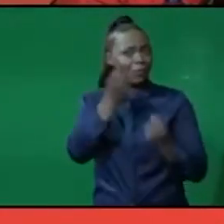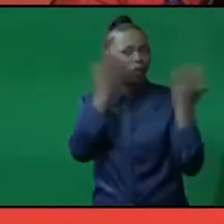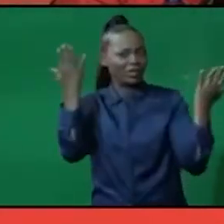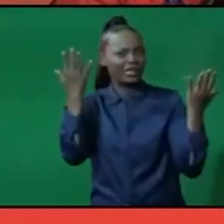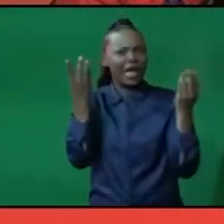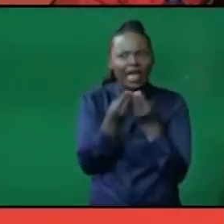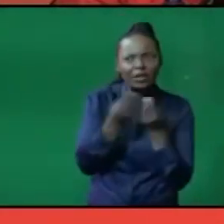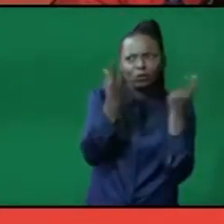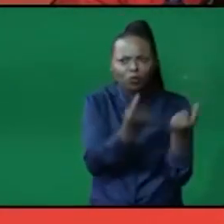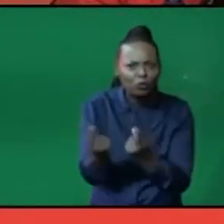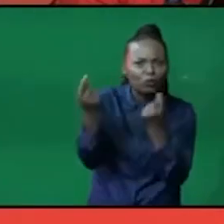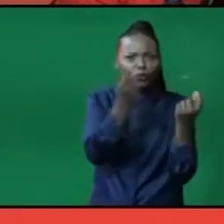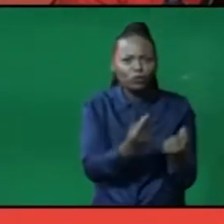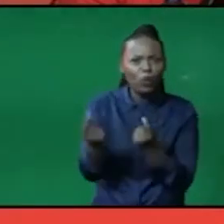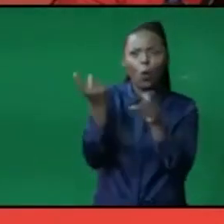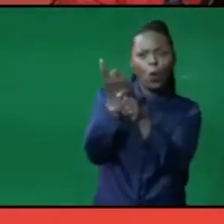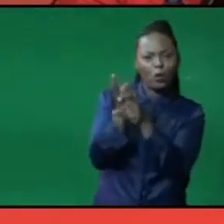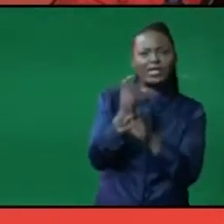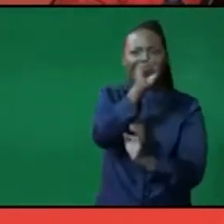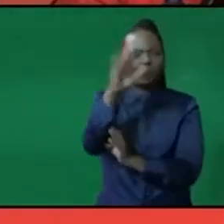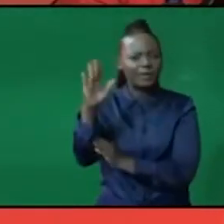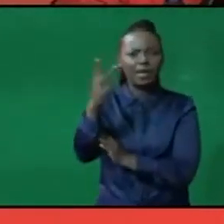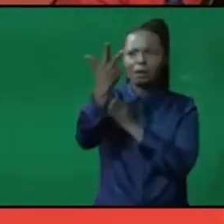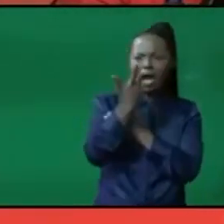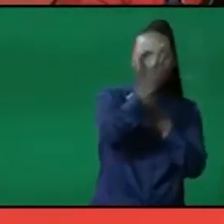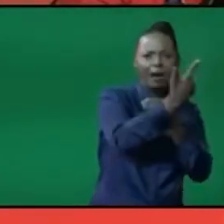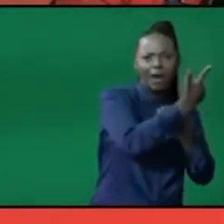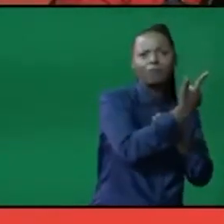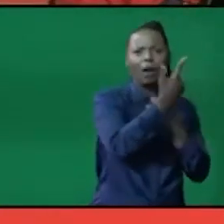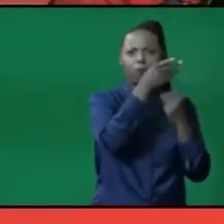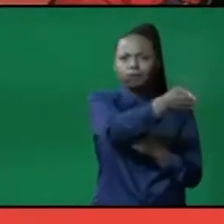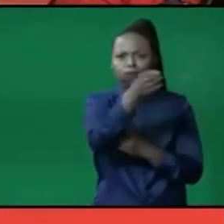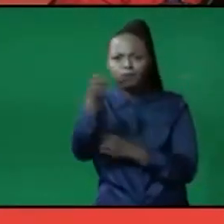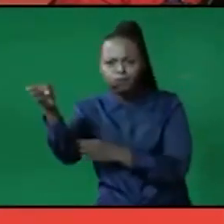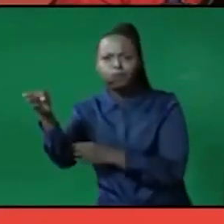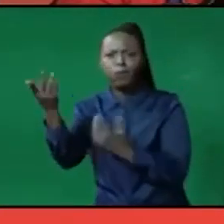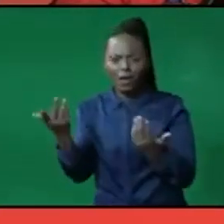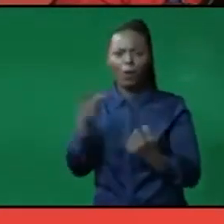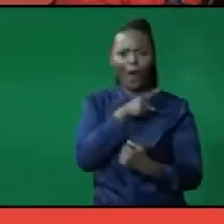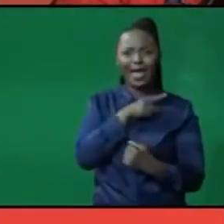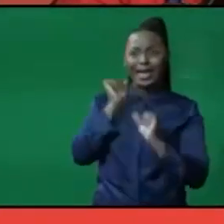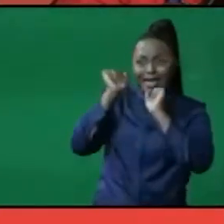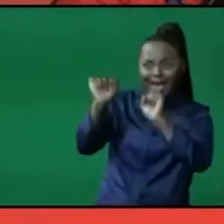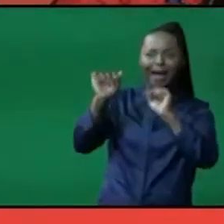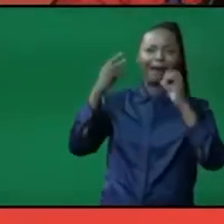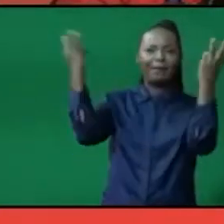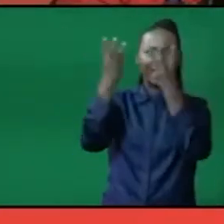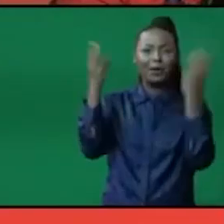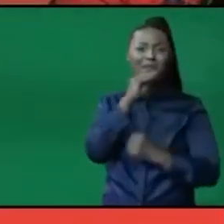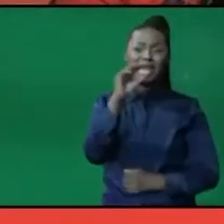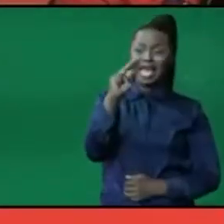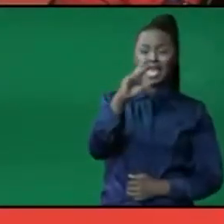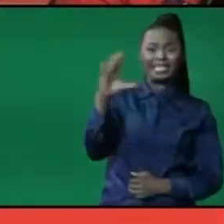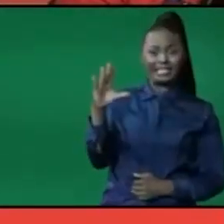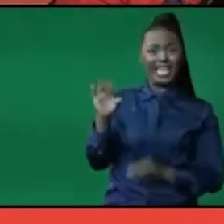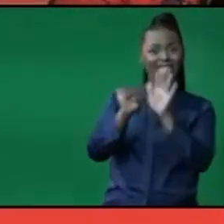a contested terrain. We must not allow it to behave like it's an ANC channel. It's not